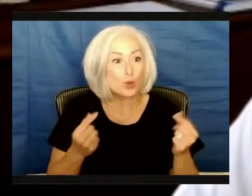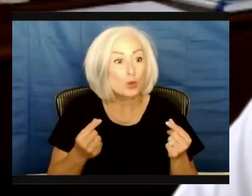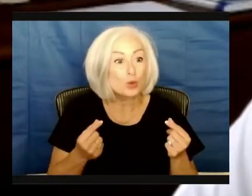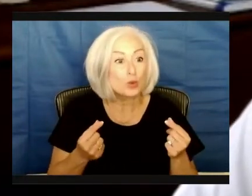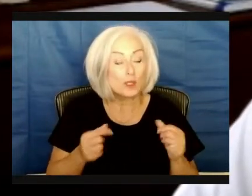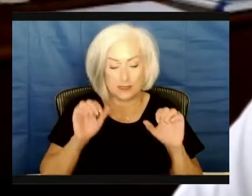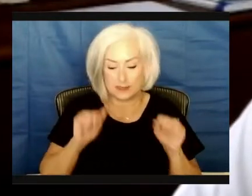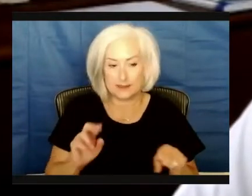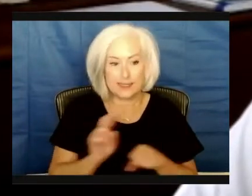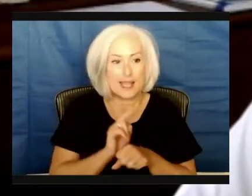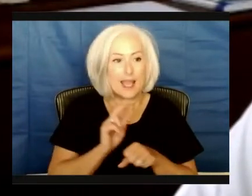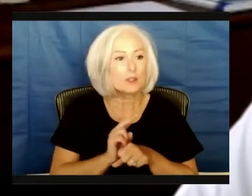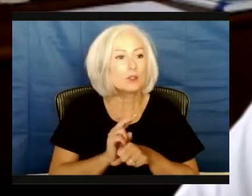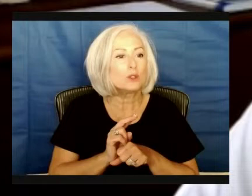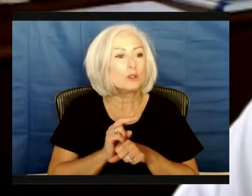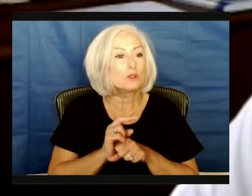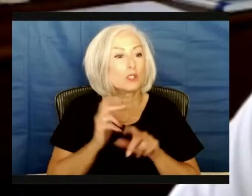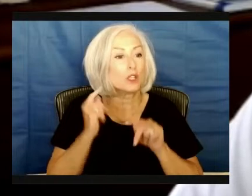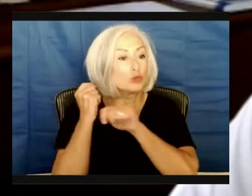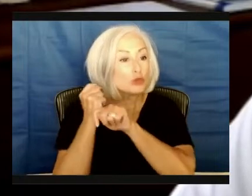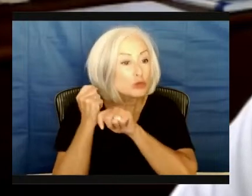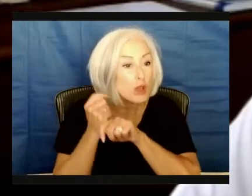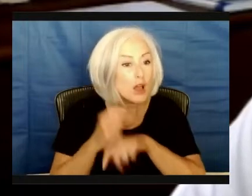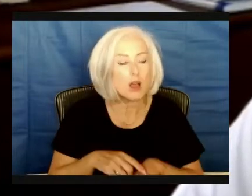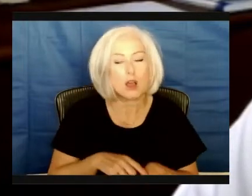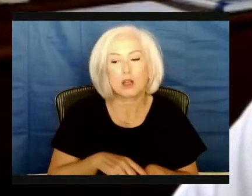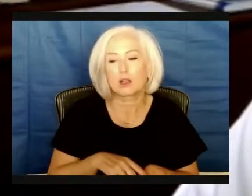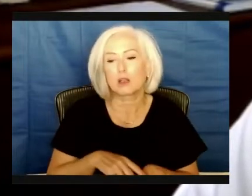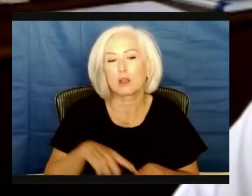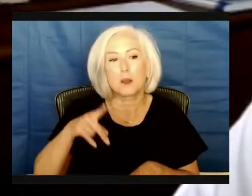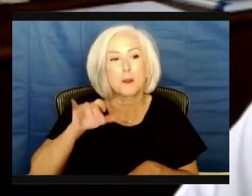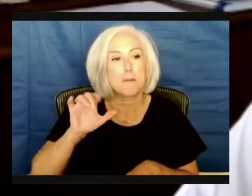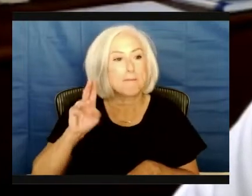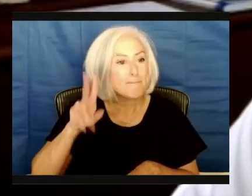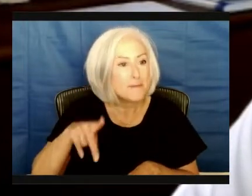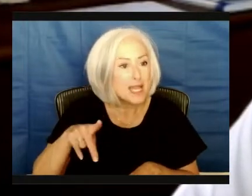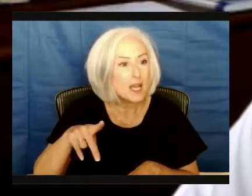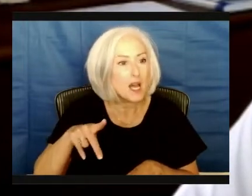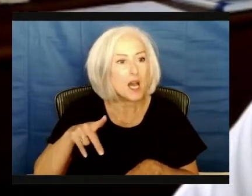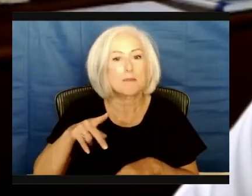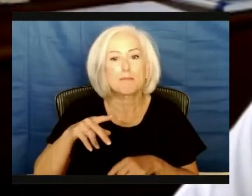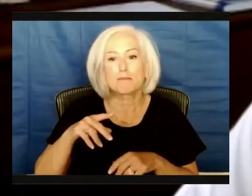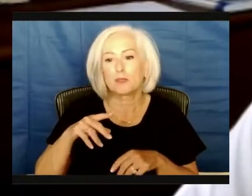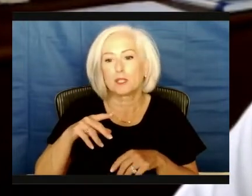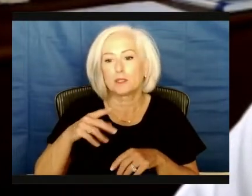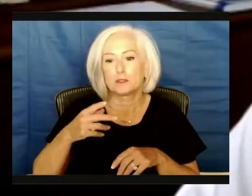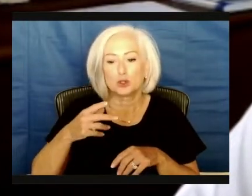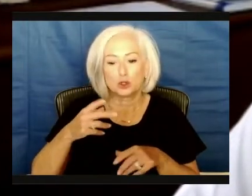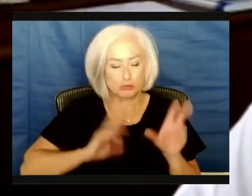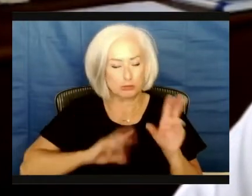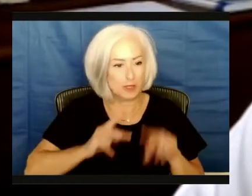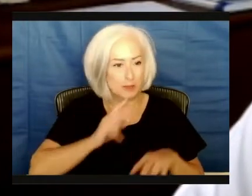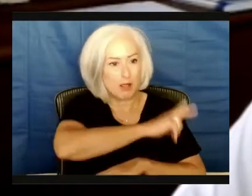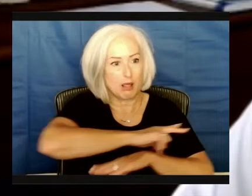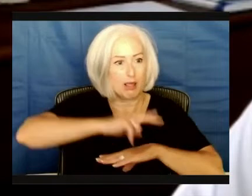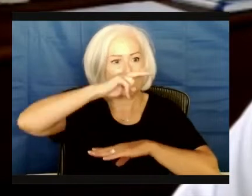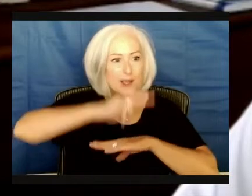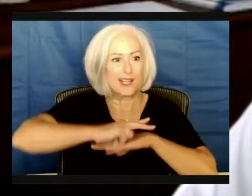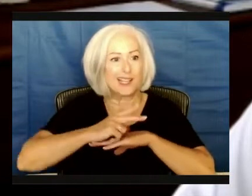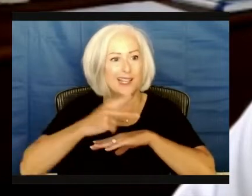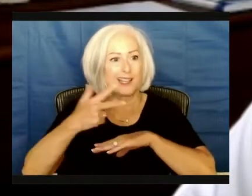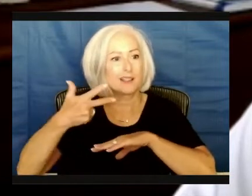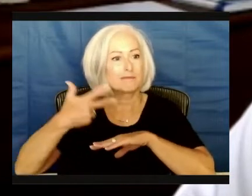other mechanisms to be able to move victims from the area of the event to another